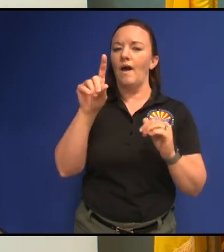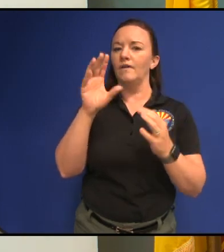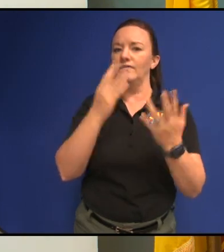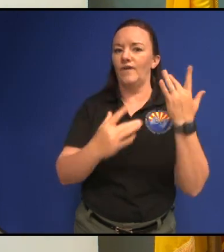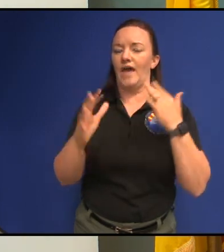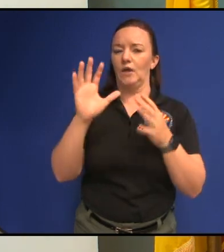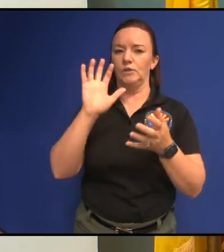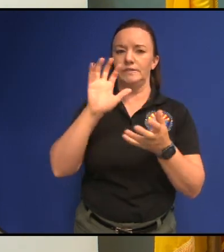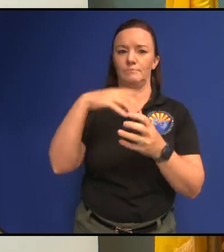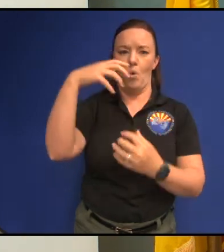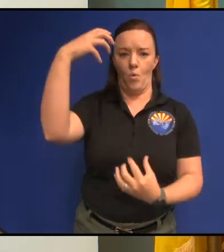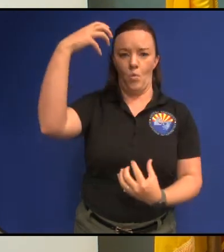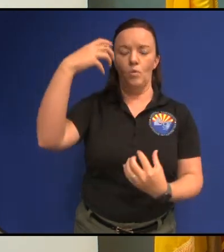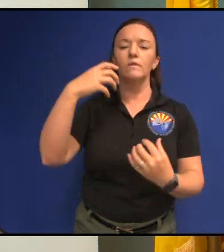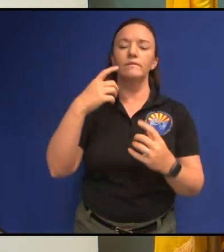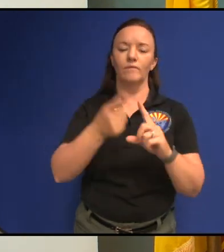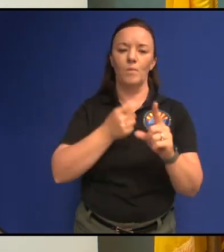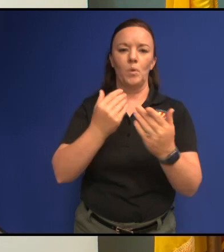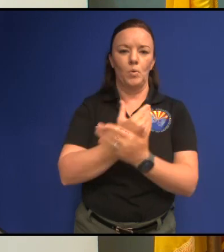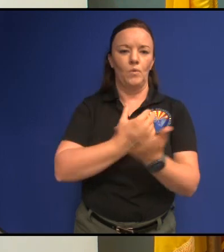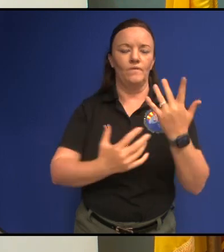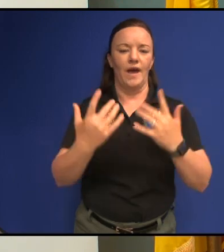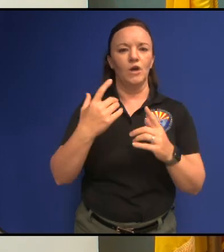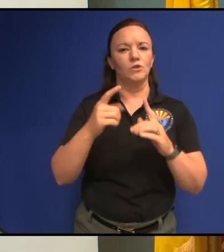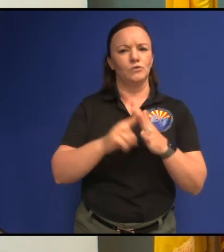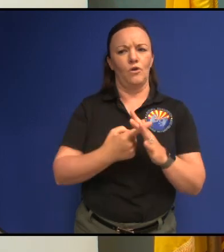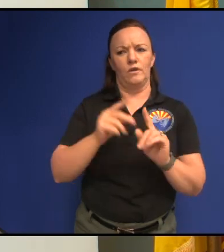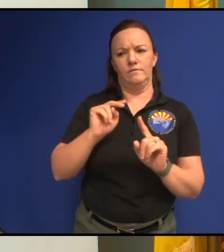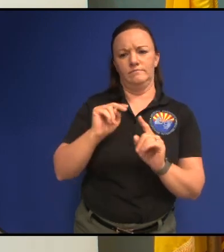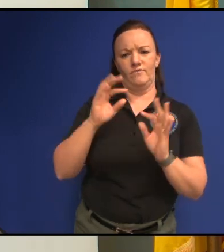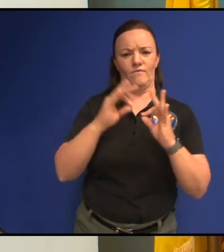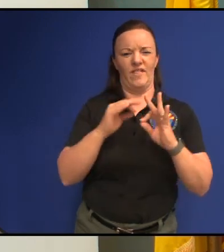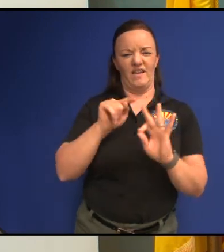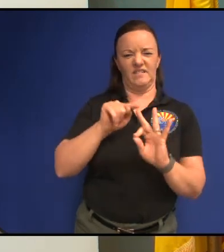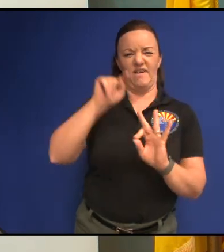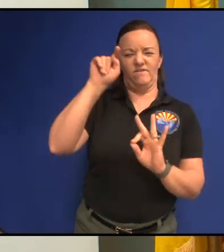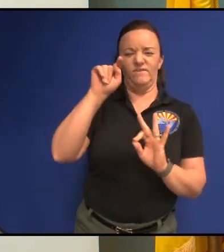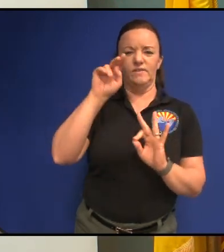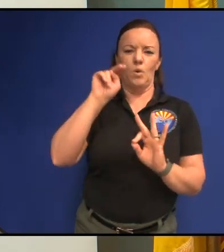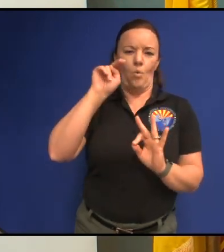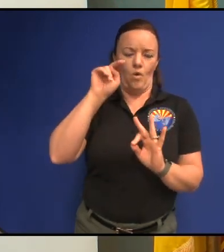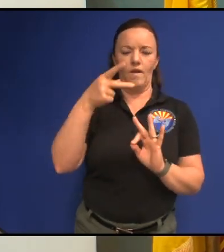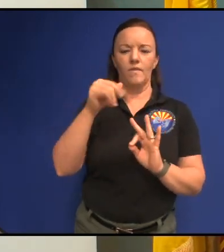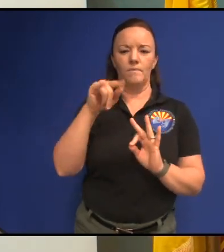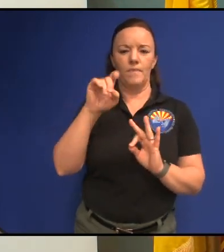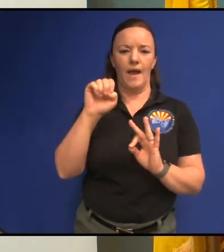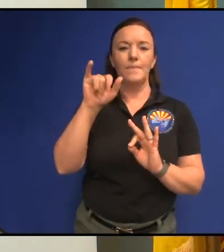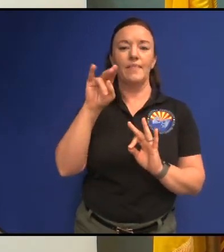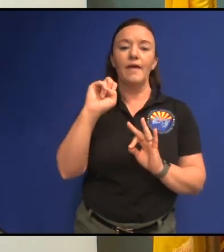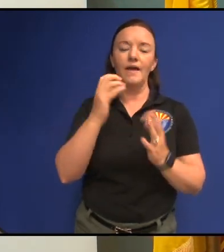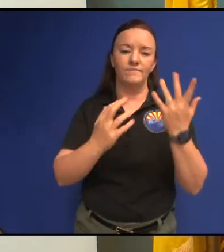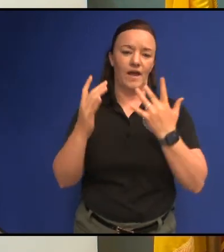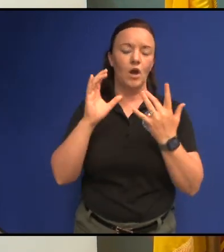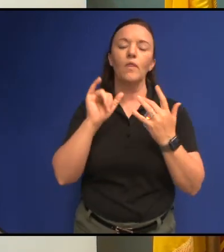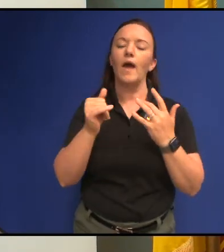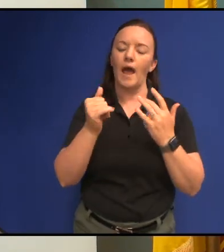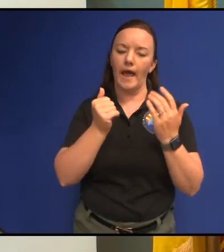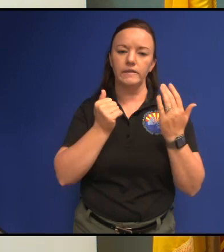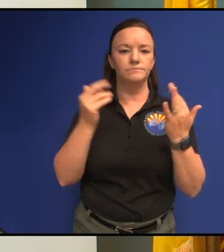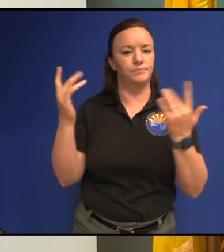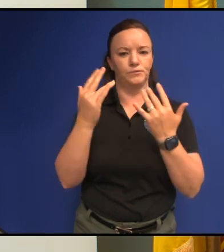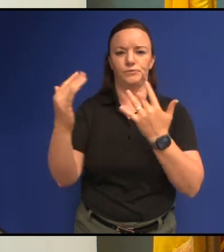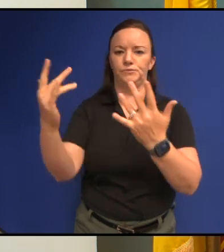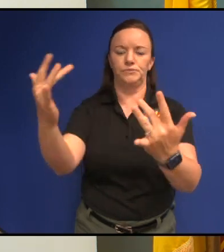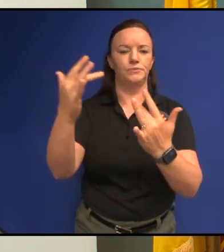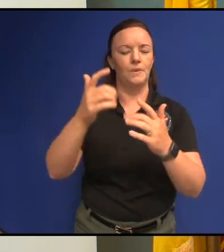just started north of Flagstaff. That's called the pipeline fire. And so that thing is starting to burn pretty big, pretty hot. It's putting